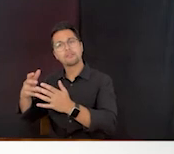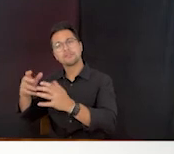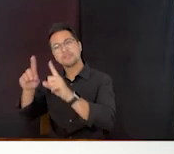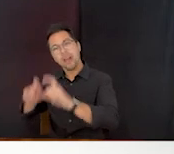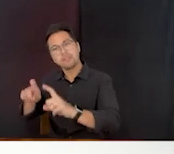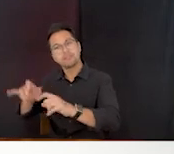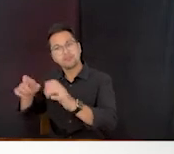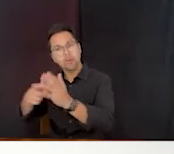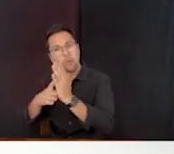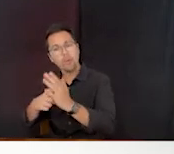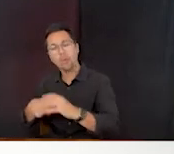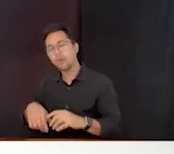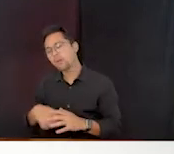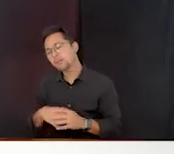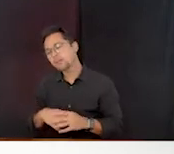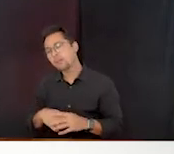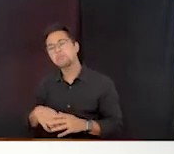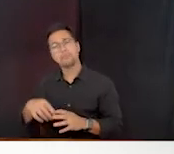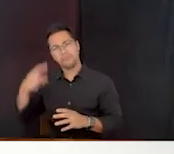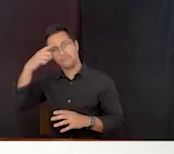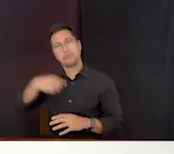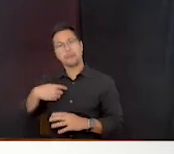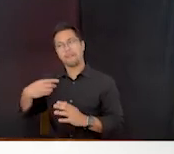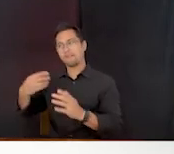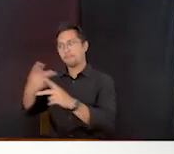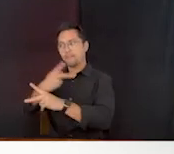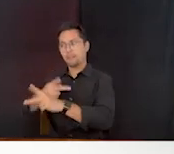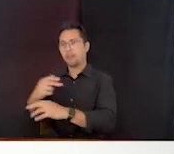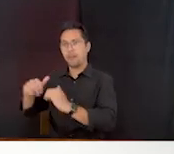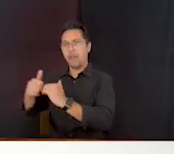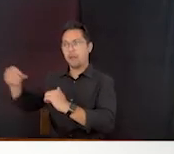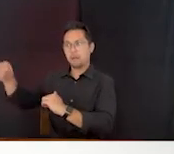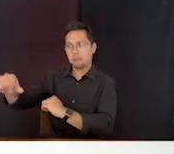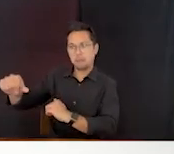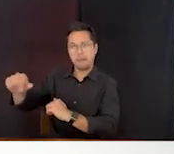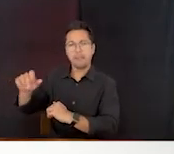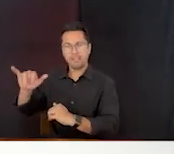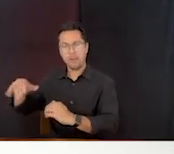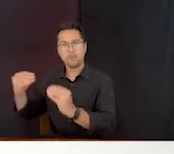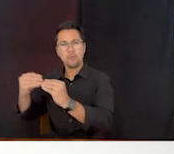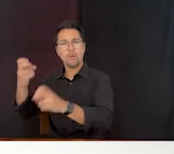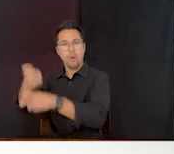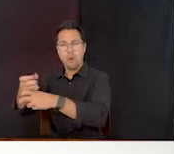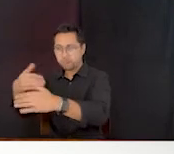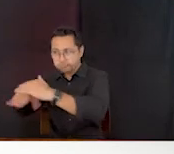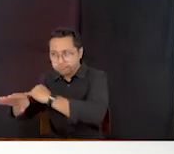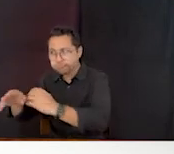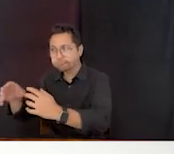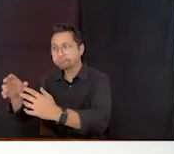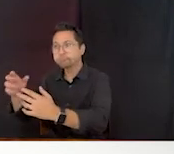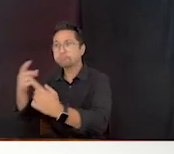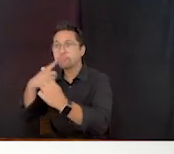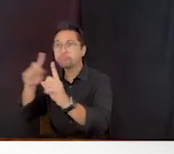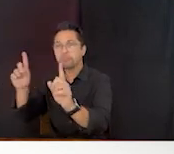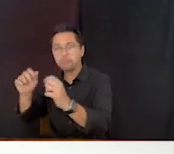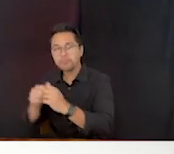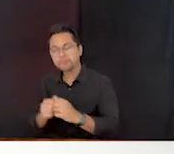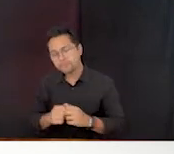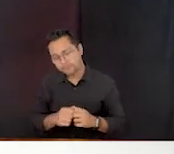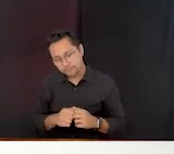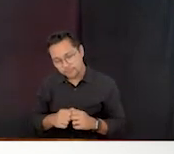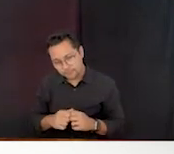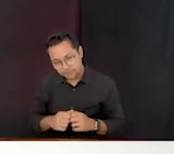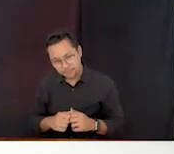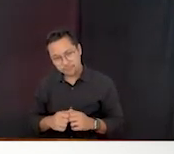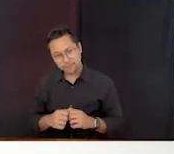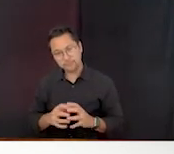was probably harder to obtain. It was probably harder to get into grad school than it was for undergrad. And also finding your niche is